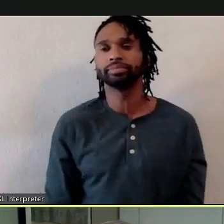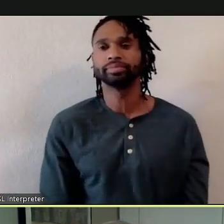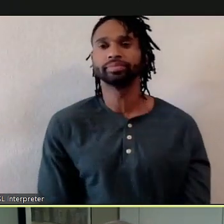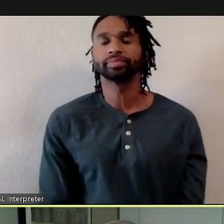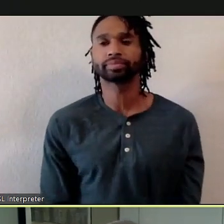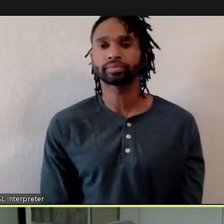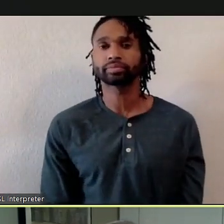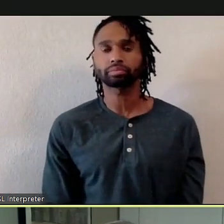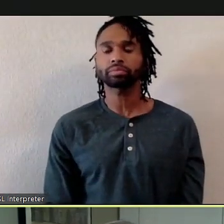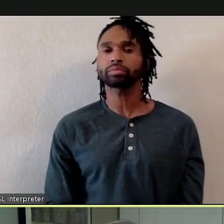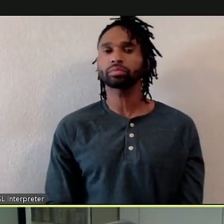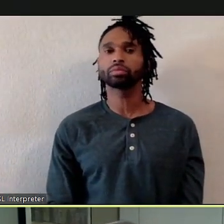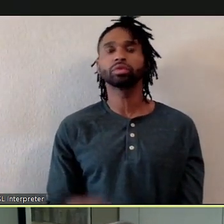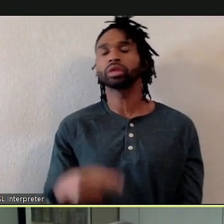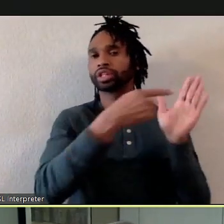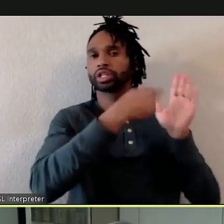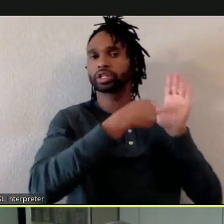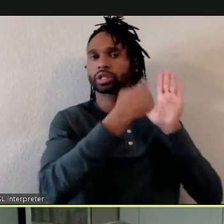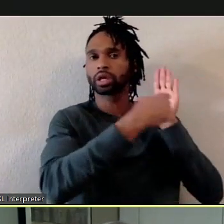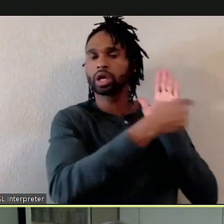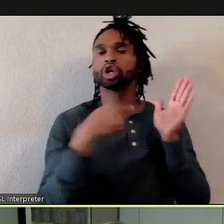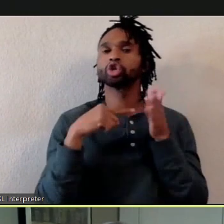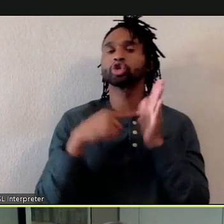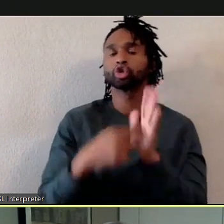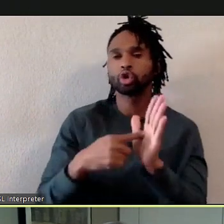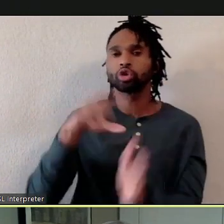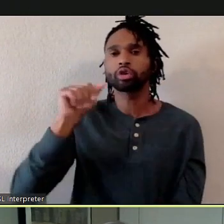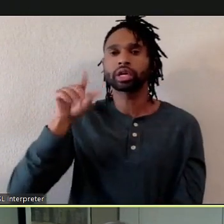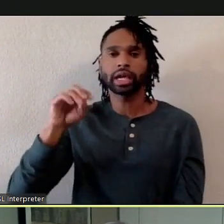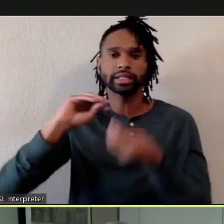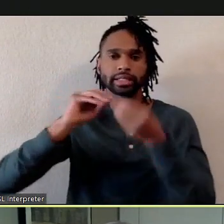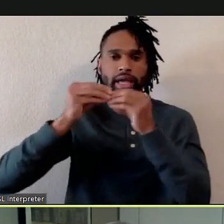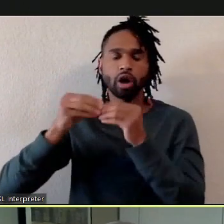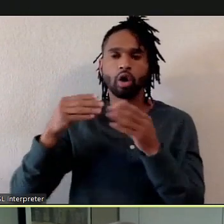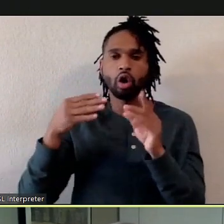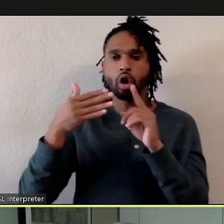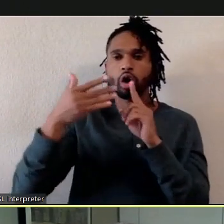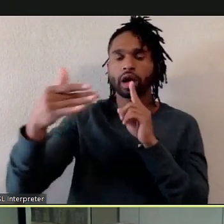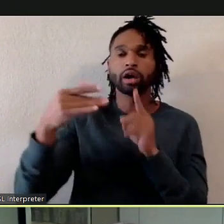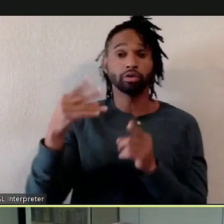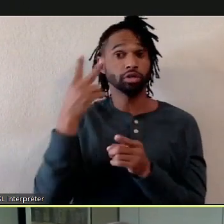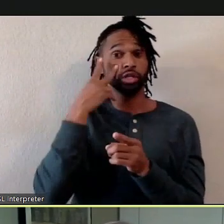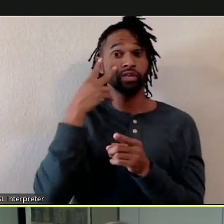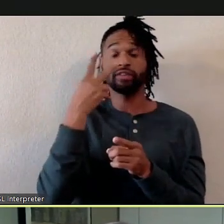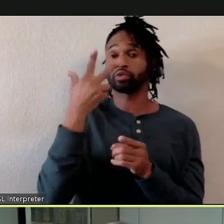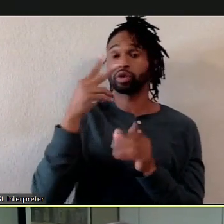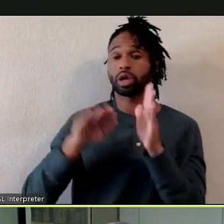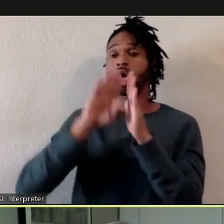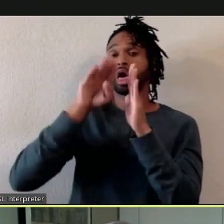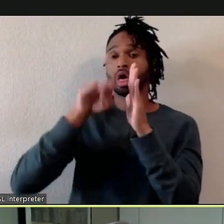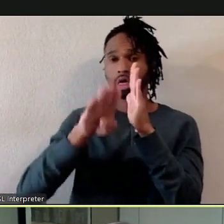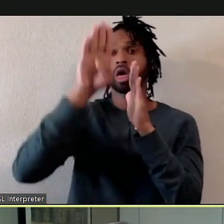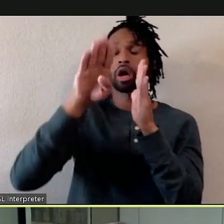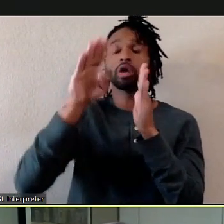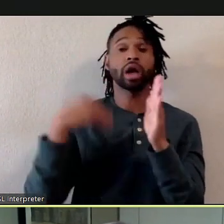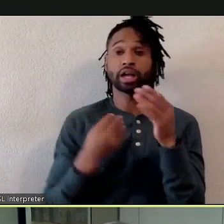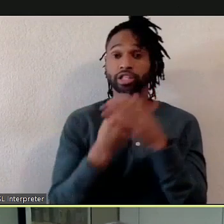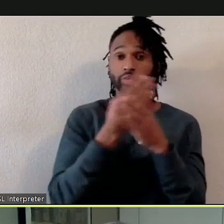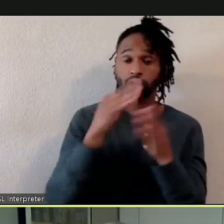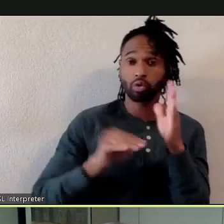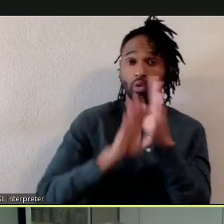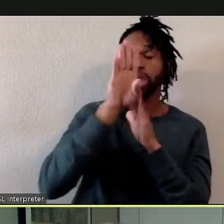So this figure shows you our case counts reported over time. So you can see that we have had 3 waves of illness: our spring wave, a July wave,